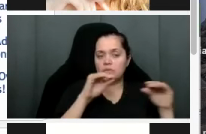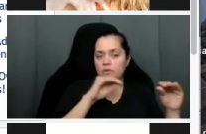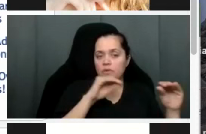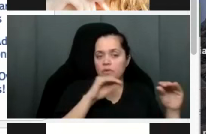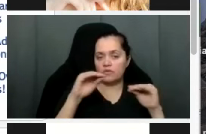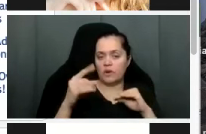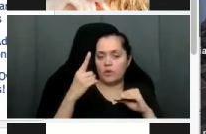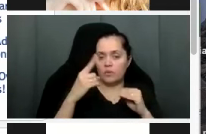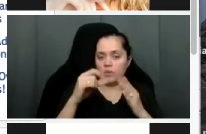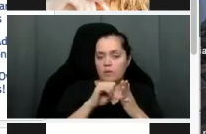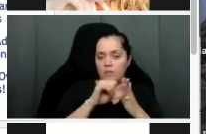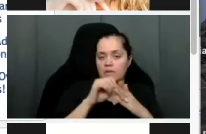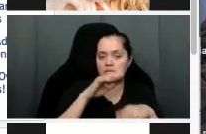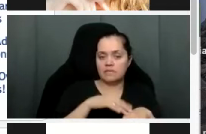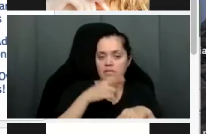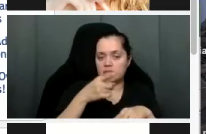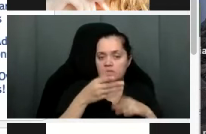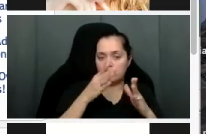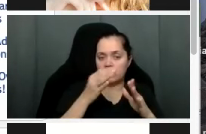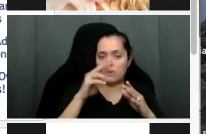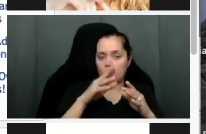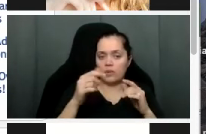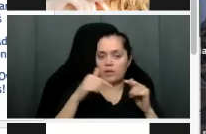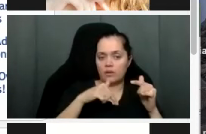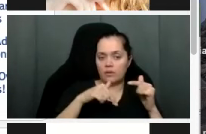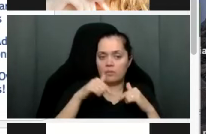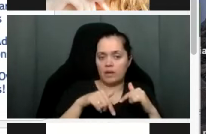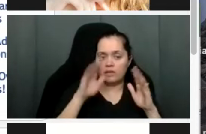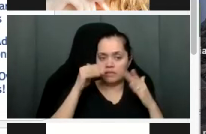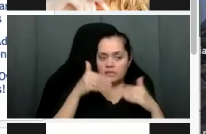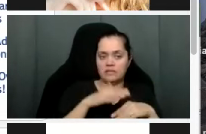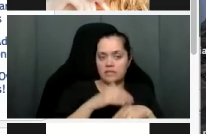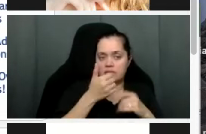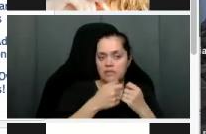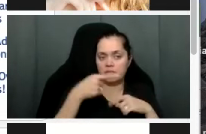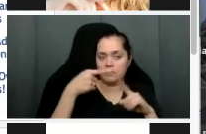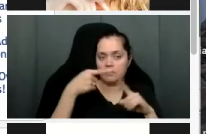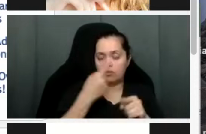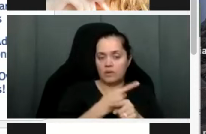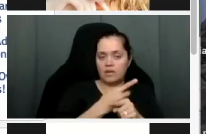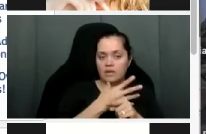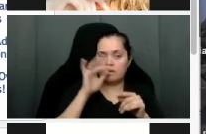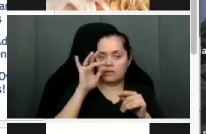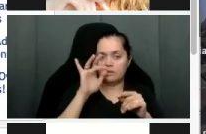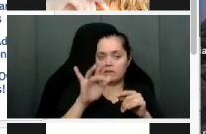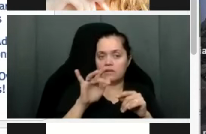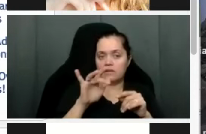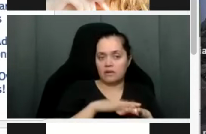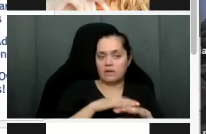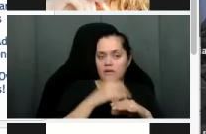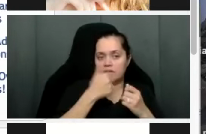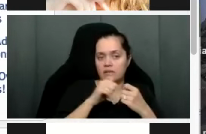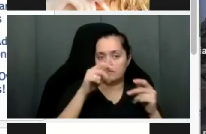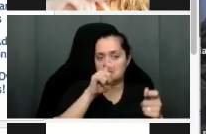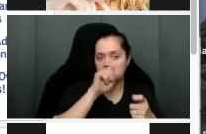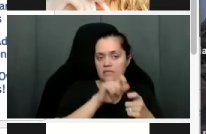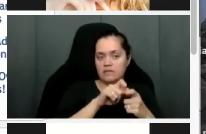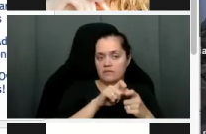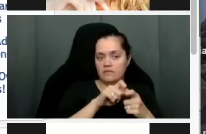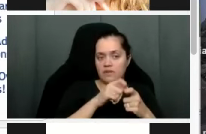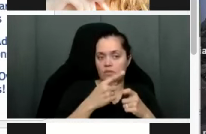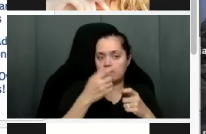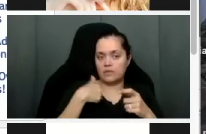one page at a time that way, or we can go back to contents at any point, right? And click on any particular one